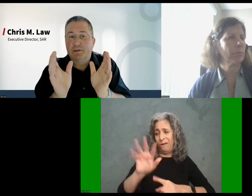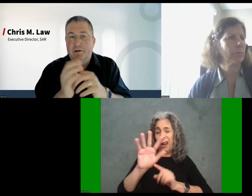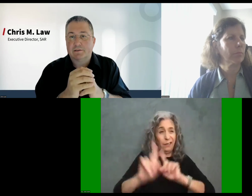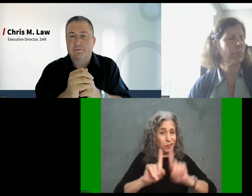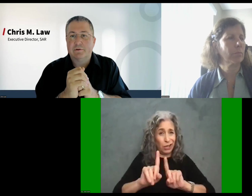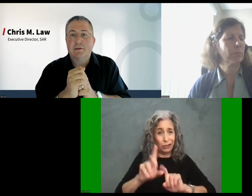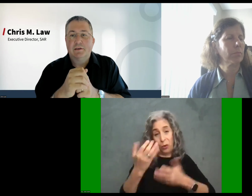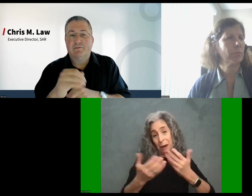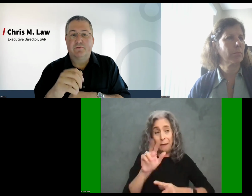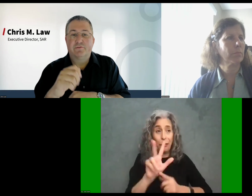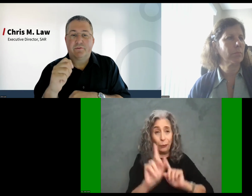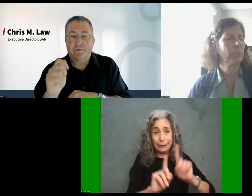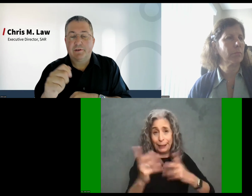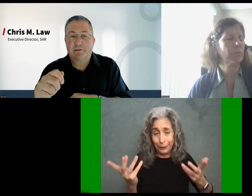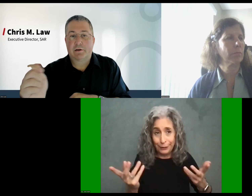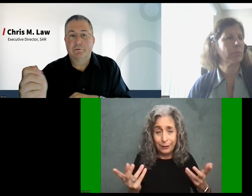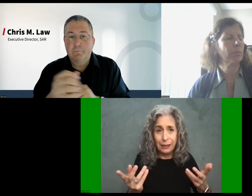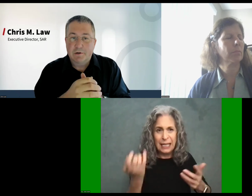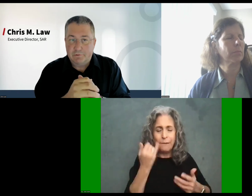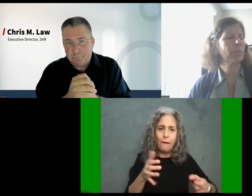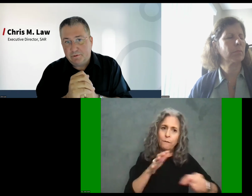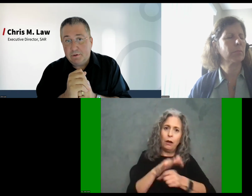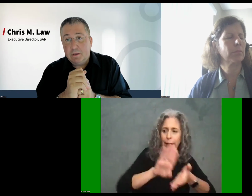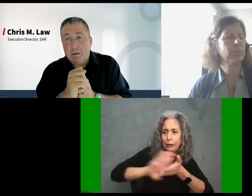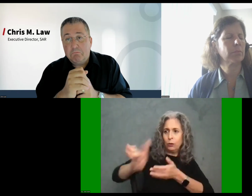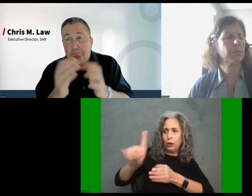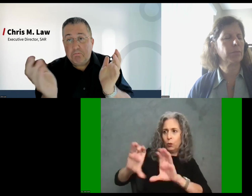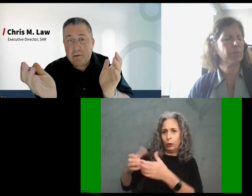or 3 stars even, if you've fully excluded one group.